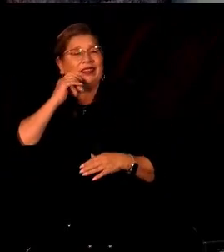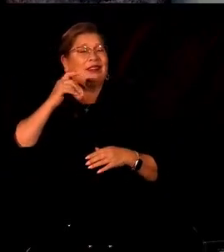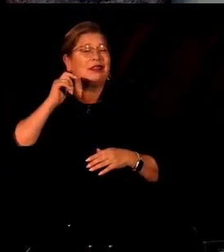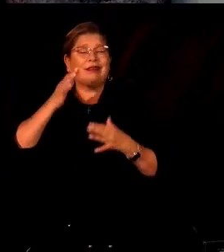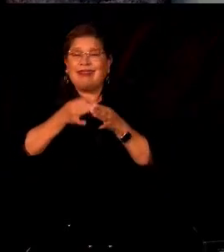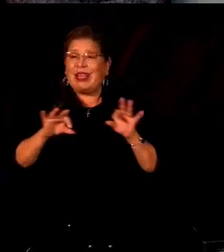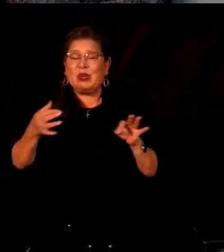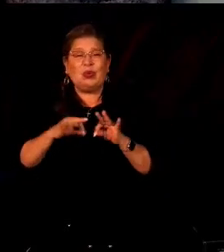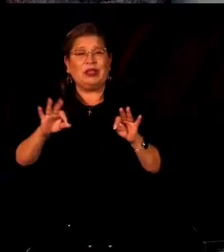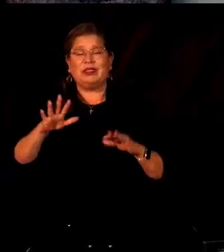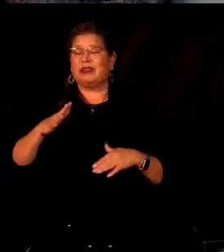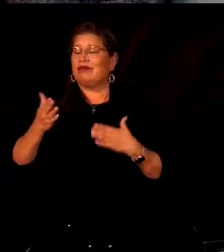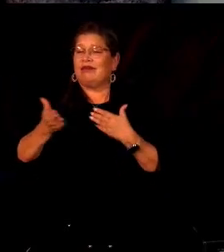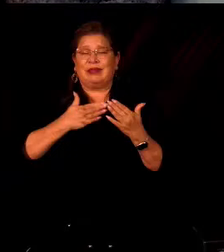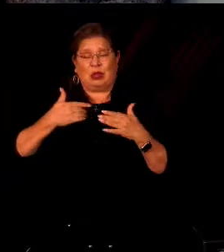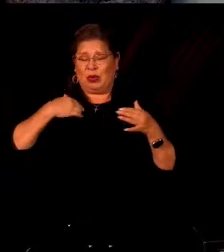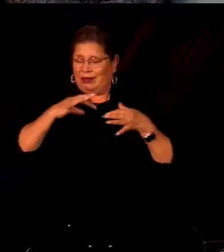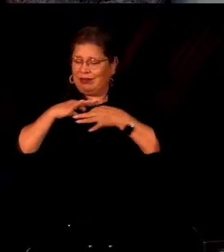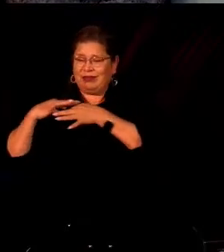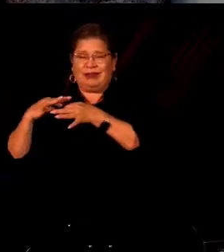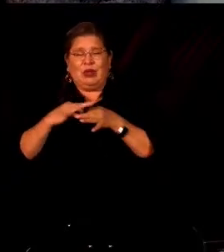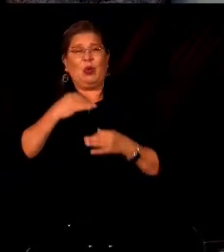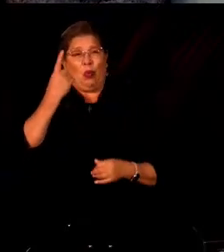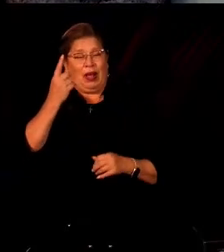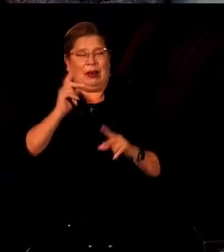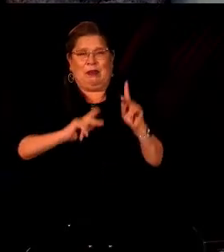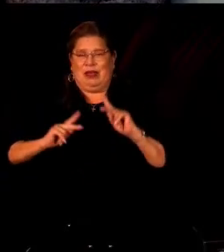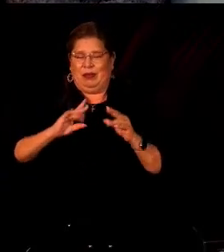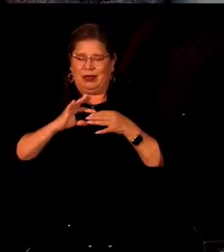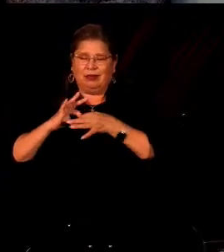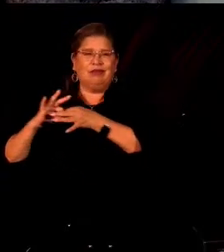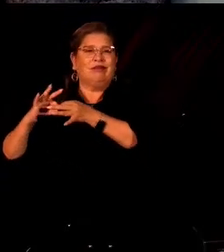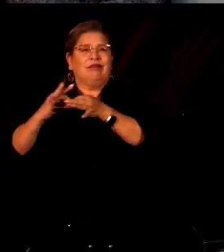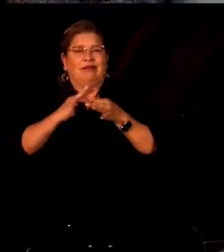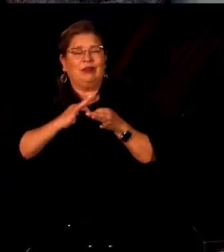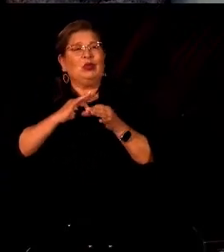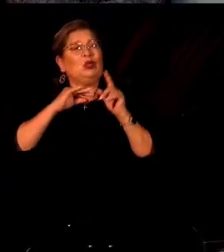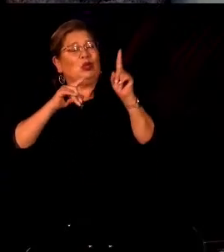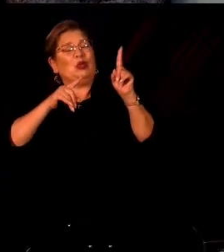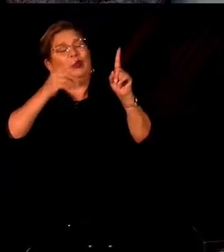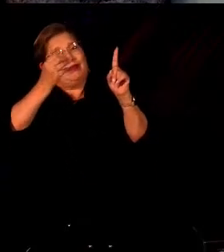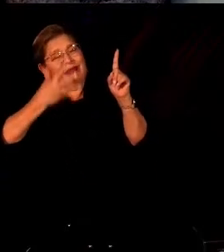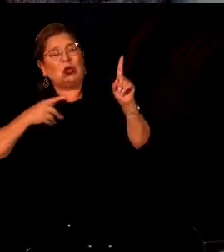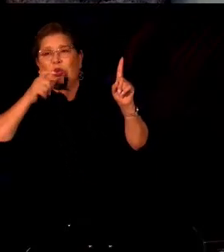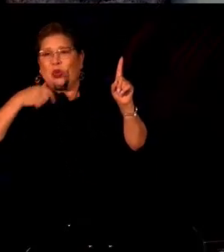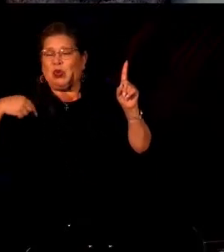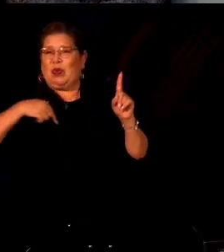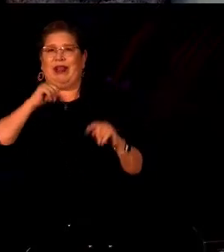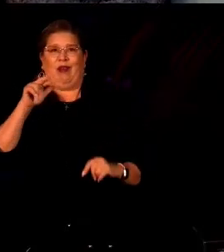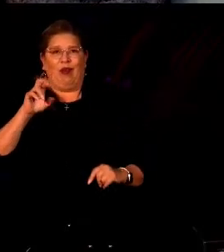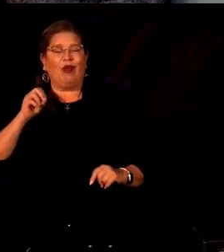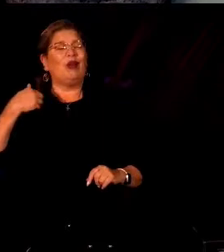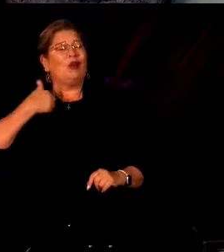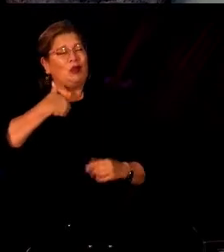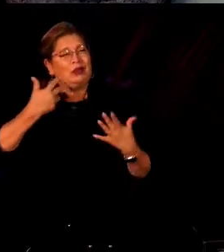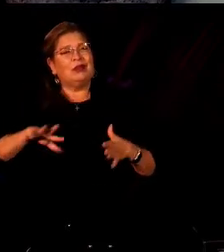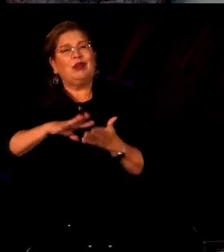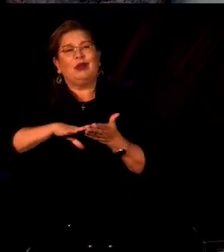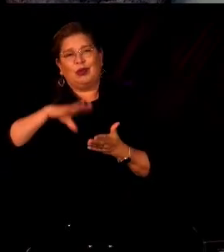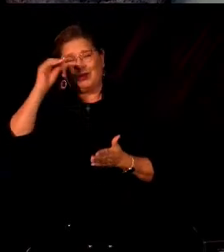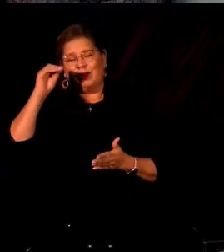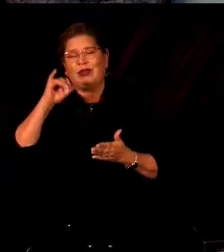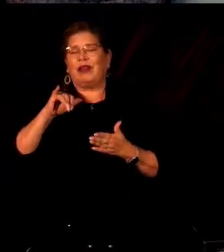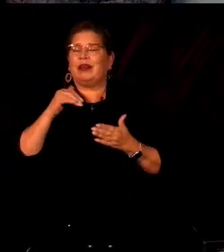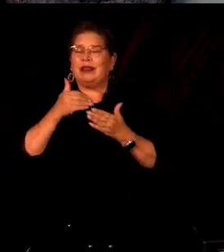people, your people. For who we are is who you say we are. We learn that near